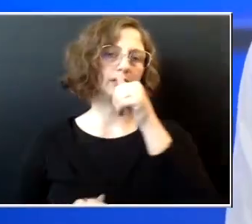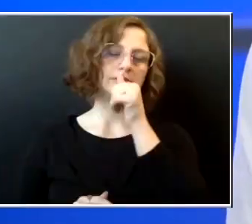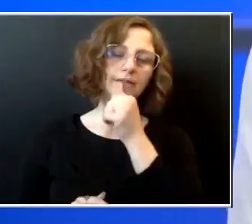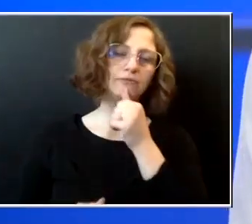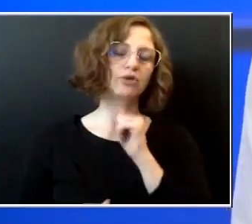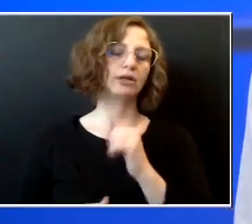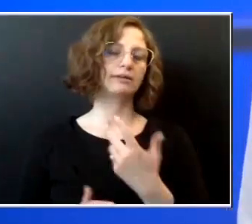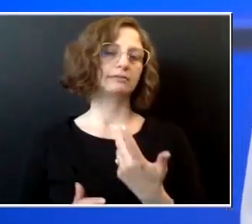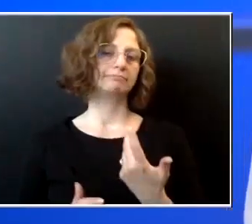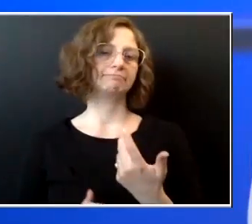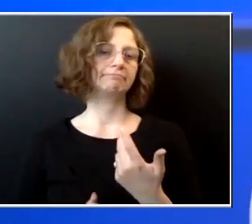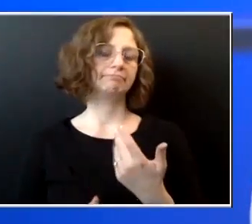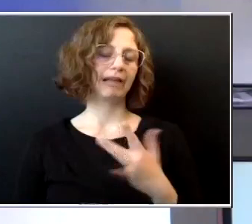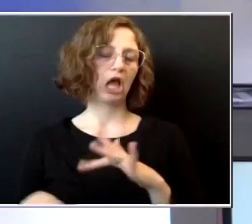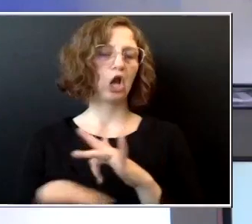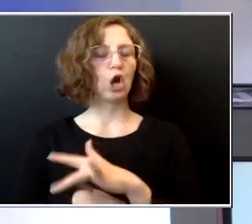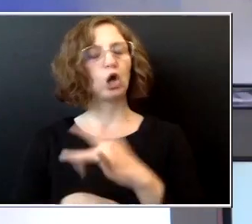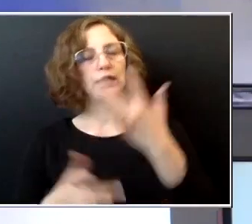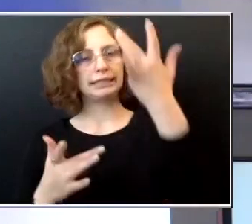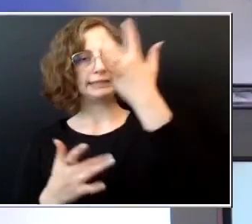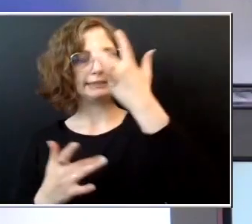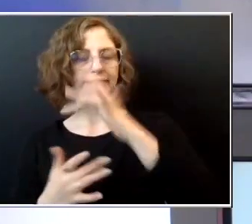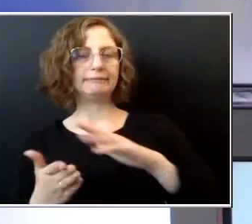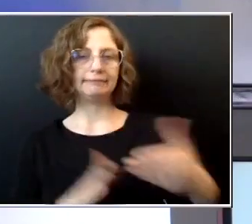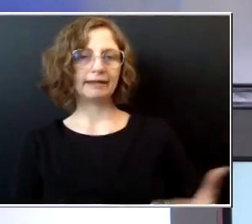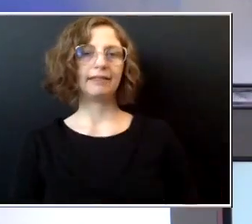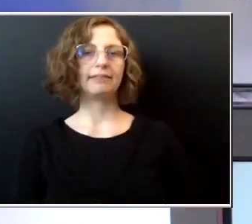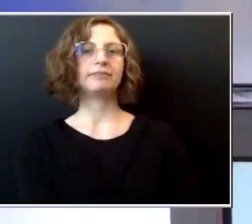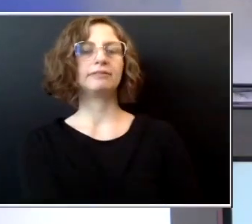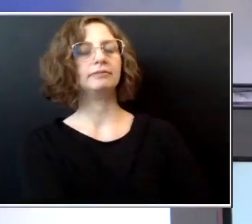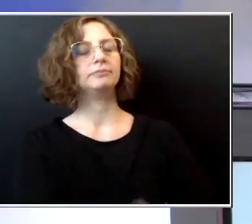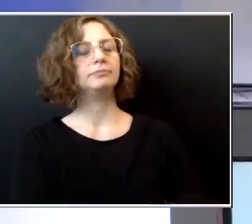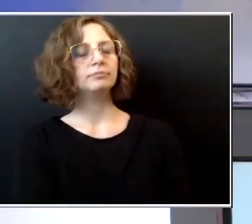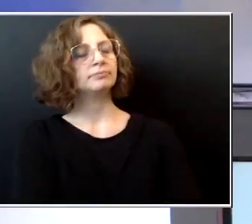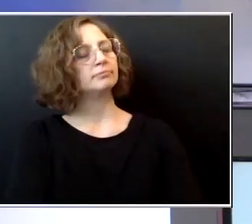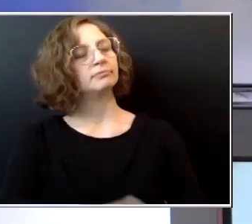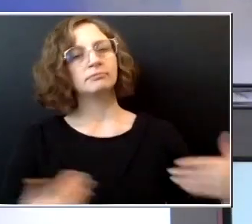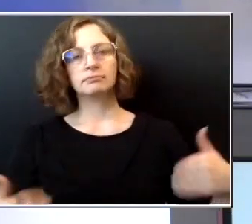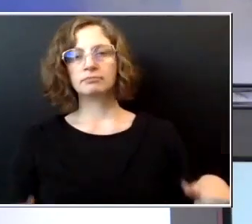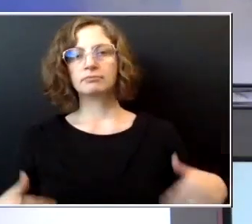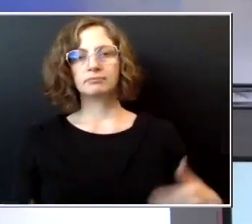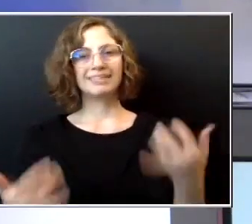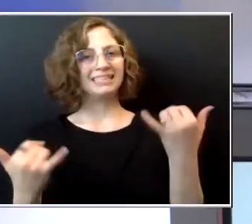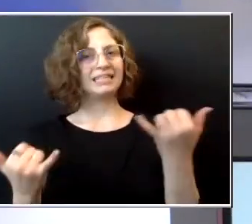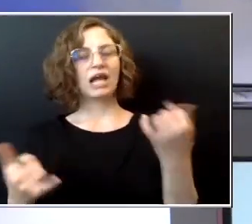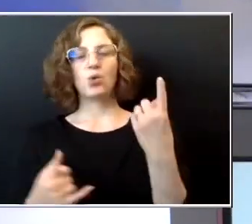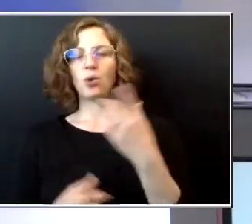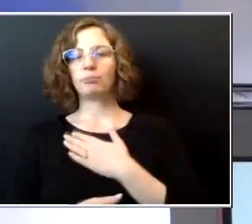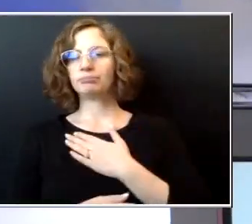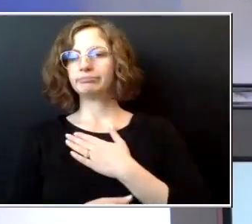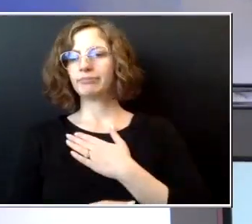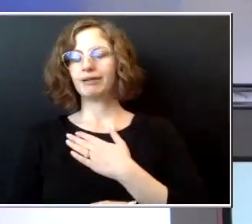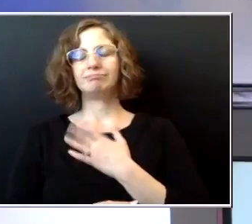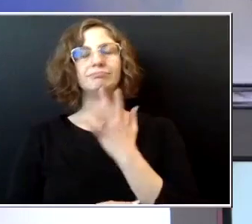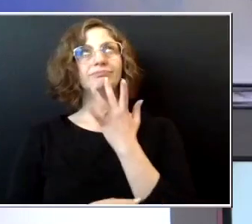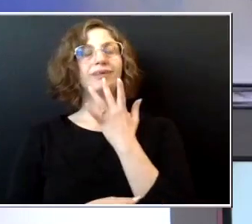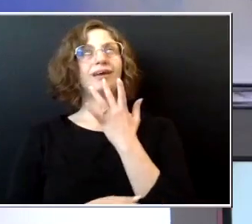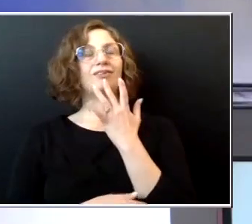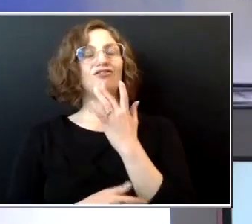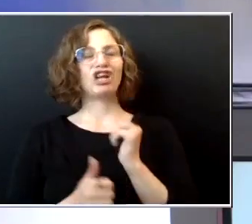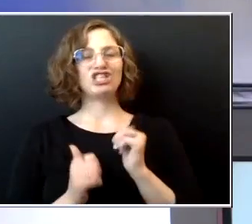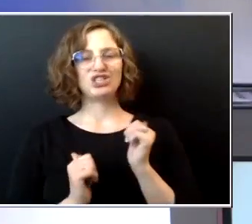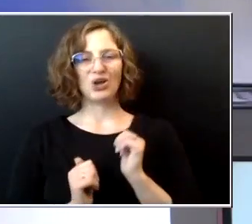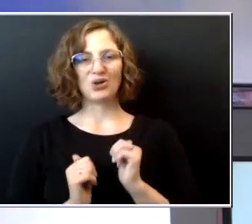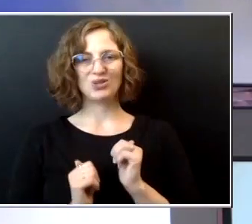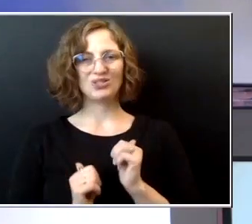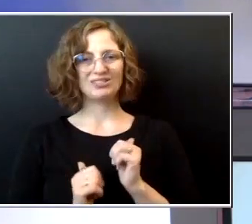early disease and death. This has been one of my favorite programs here, most favorite program, because I so appreciate the